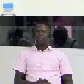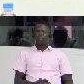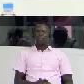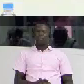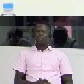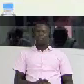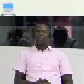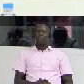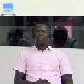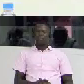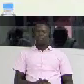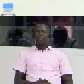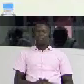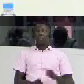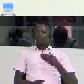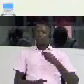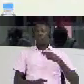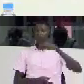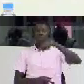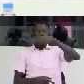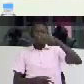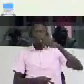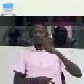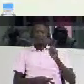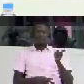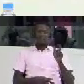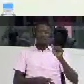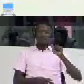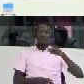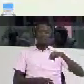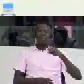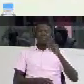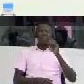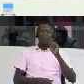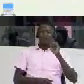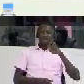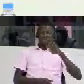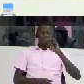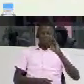Then mangi mobile gendarmerie for